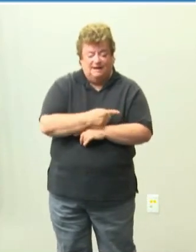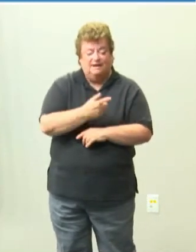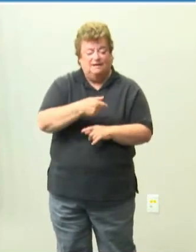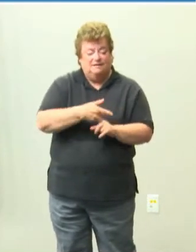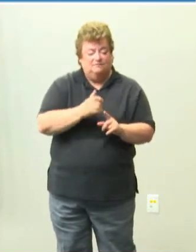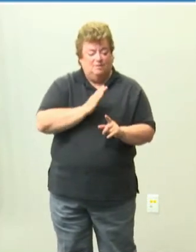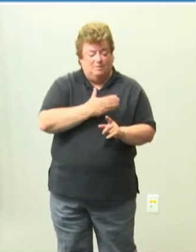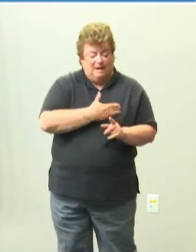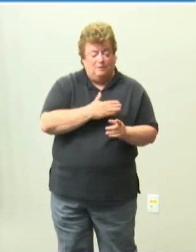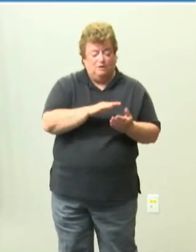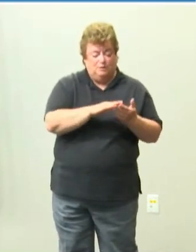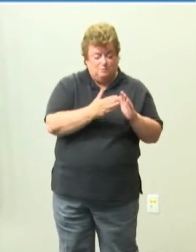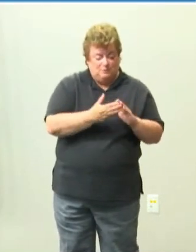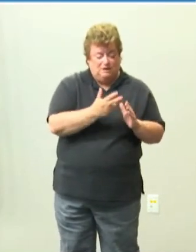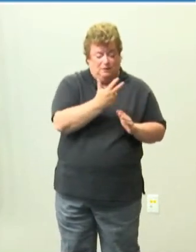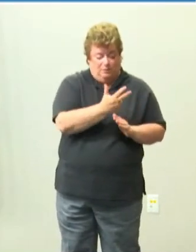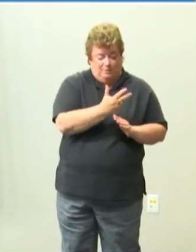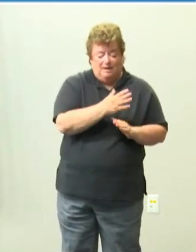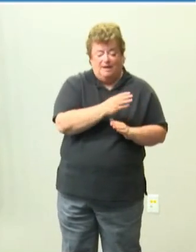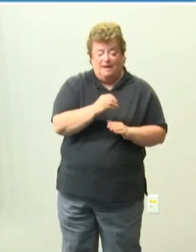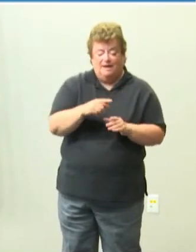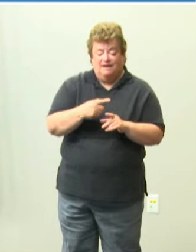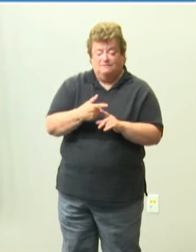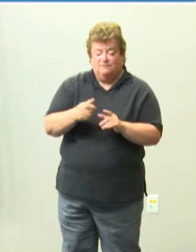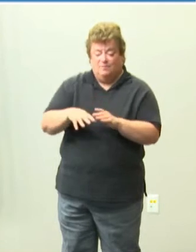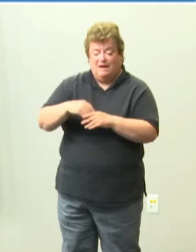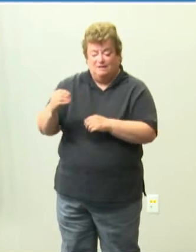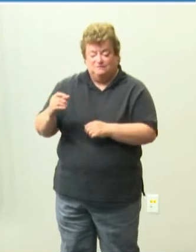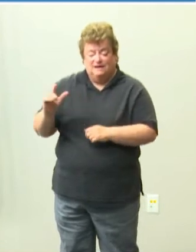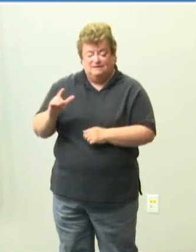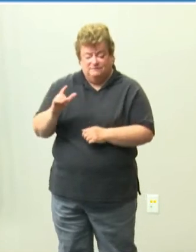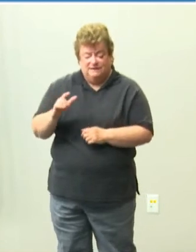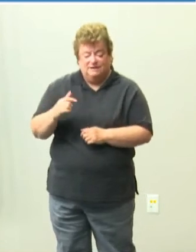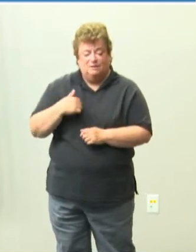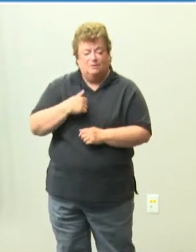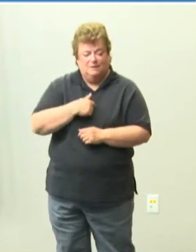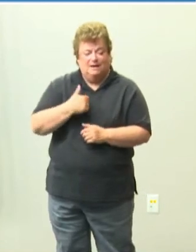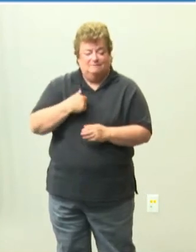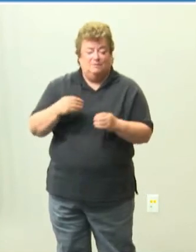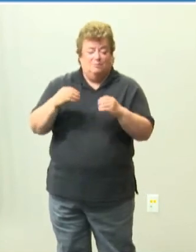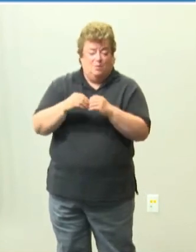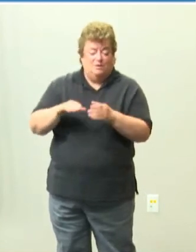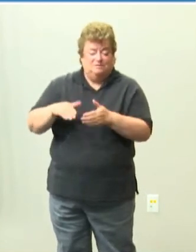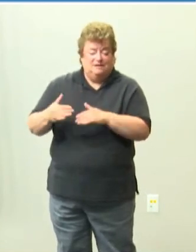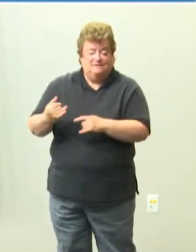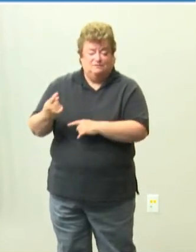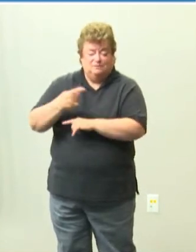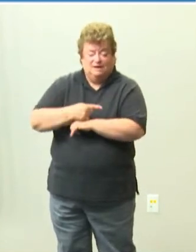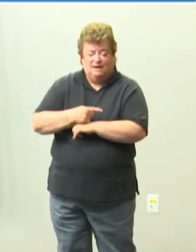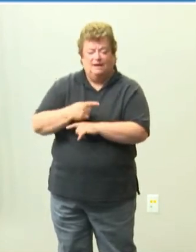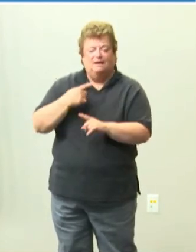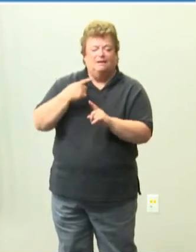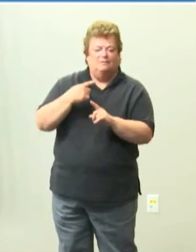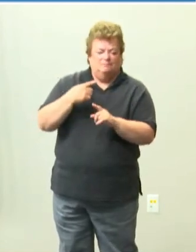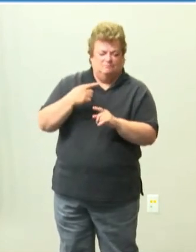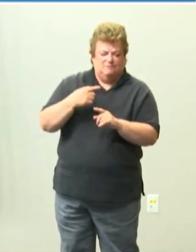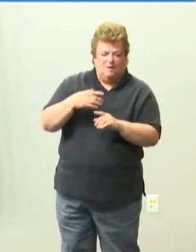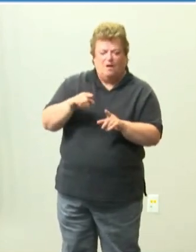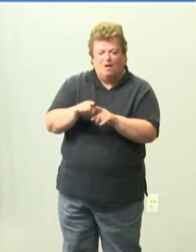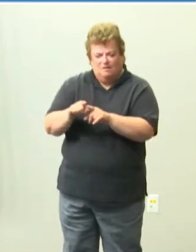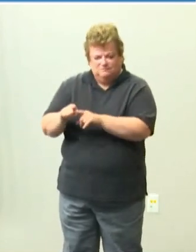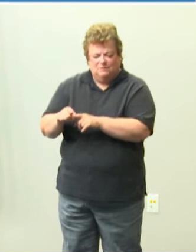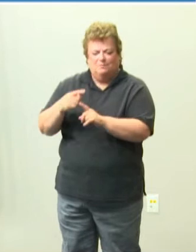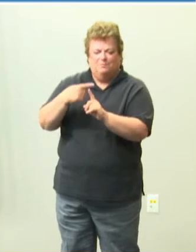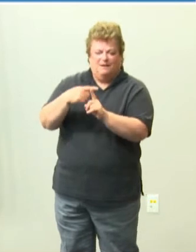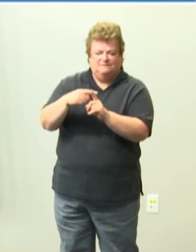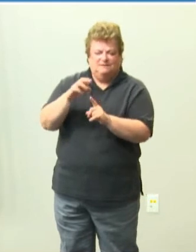community and 3 from surrounding communities. We reported more deaths today, and also our positivity rate. So those are the things that are